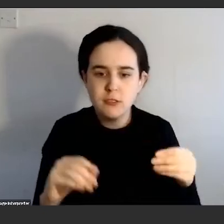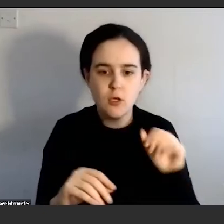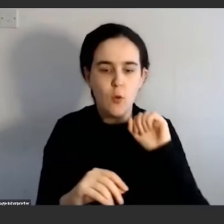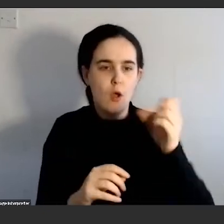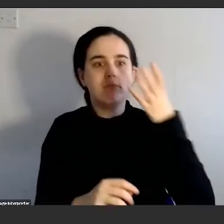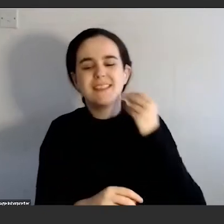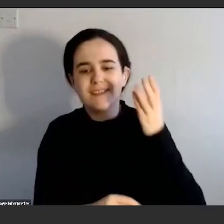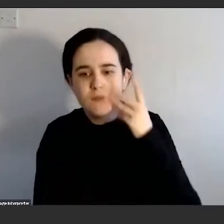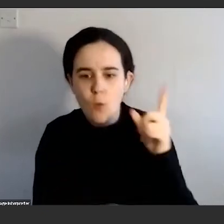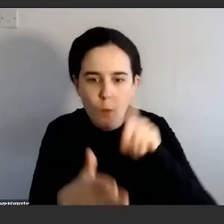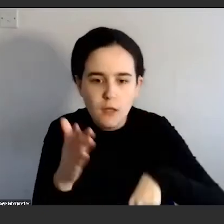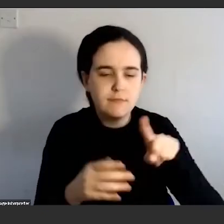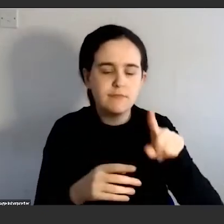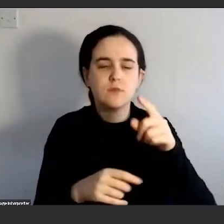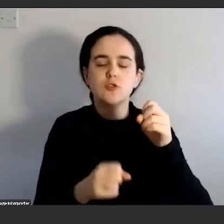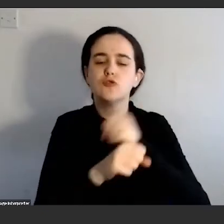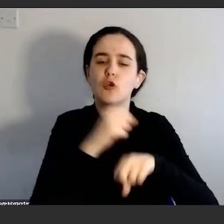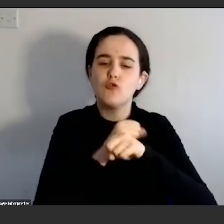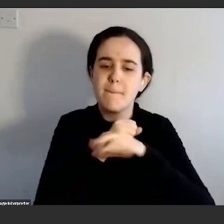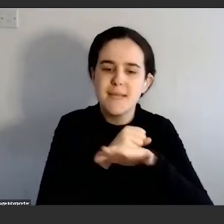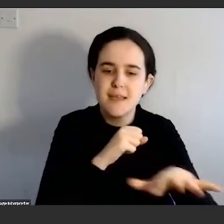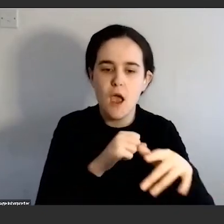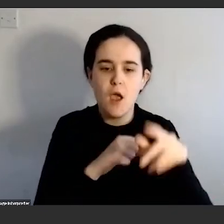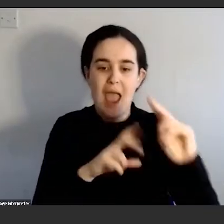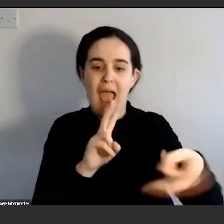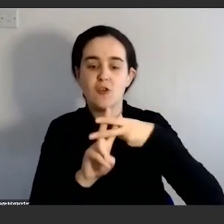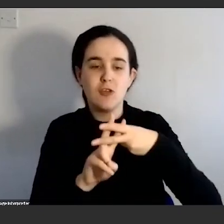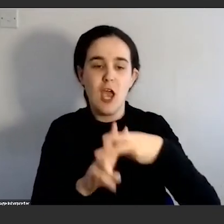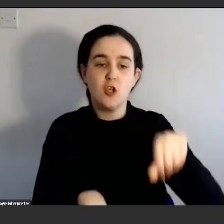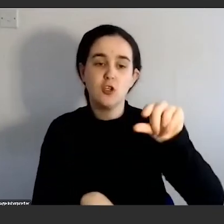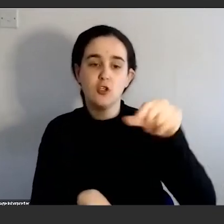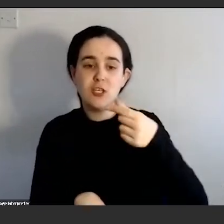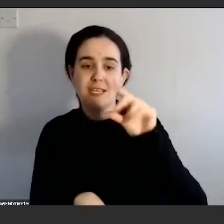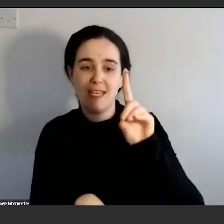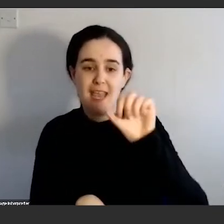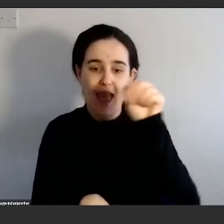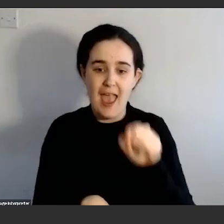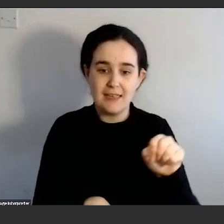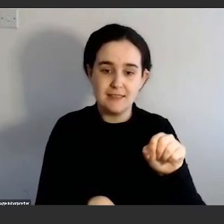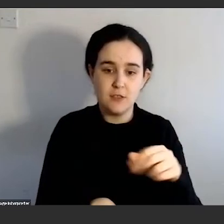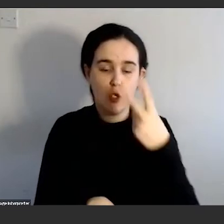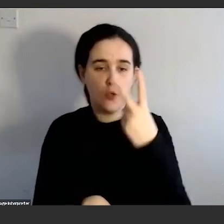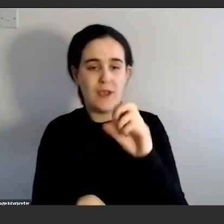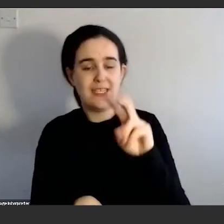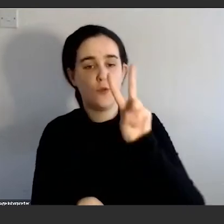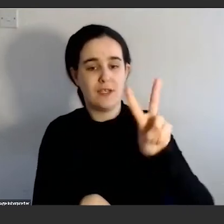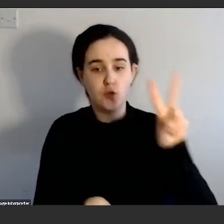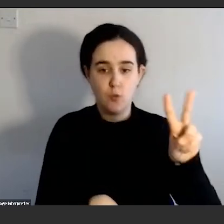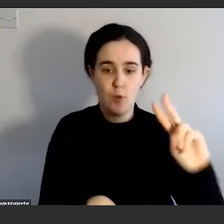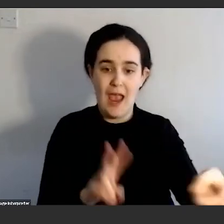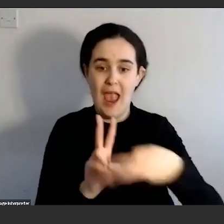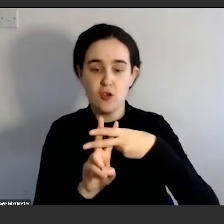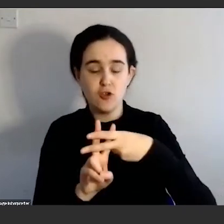GDS2022. Hashtag disability inclusion, and hashtag health